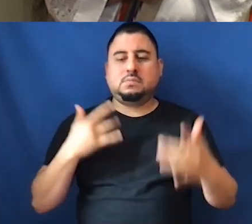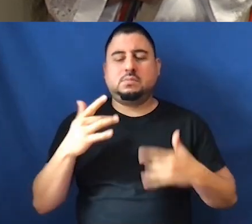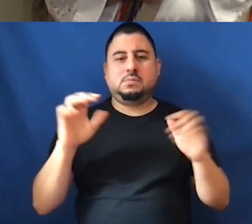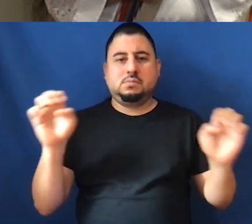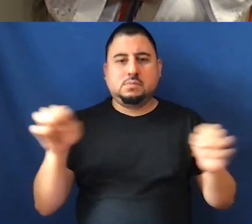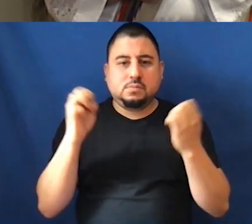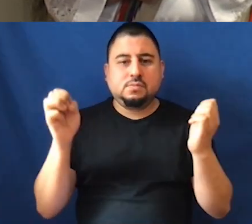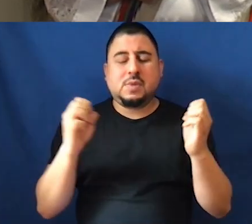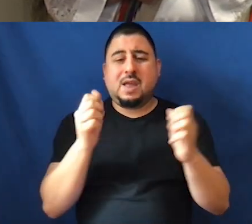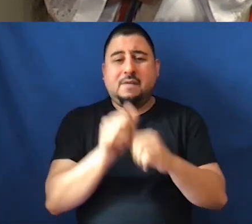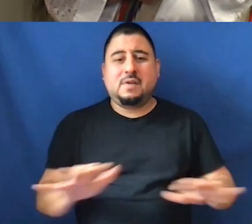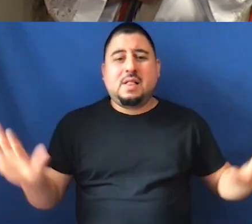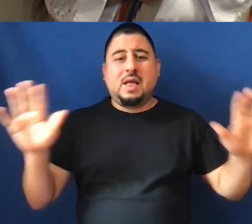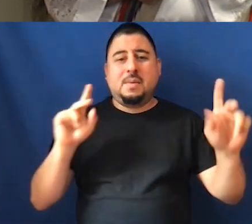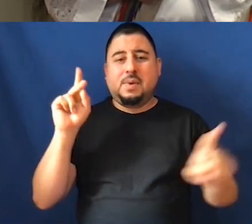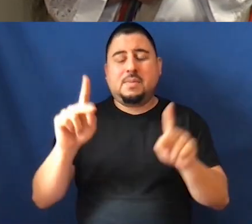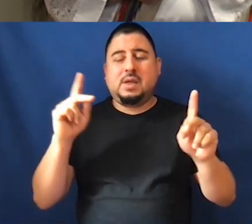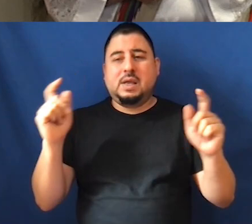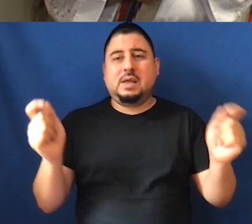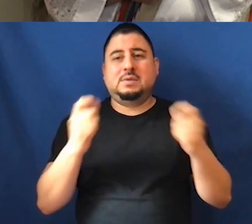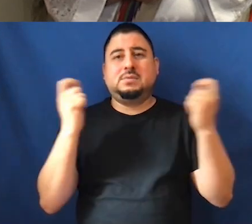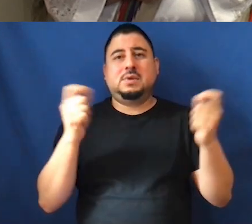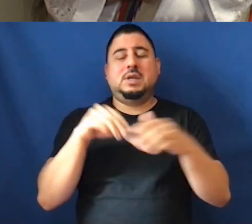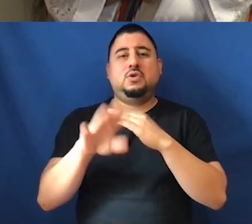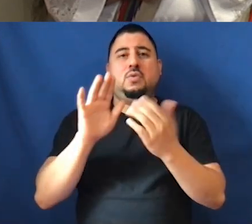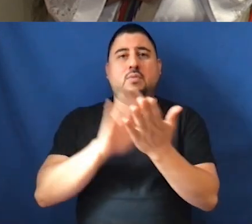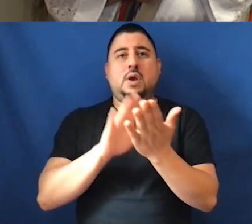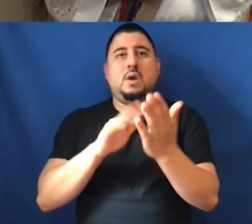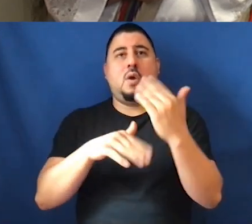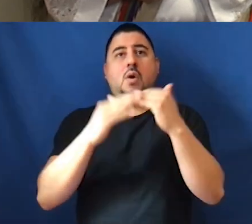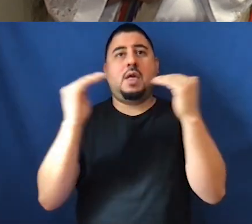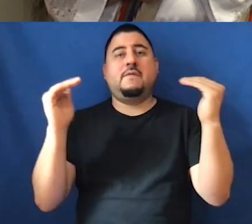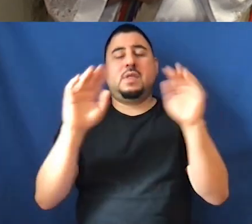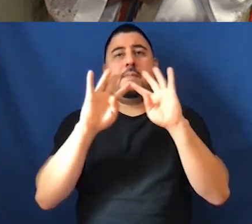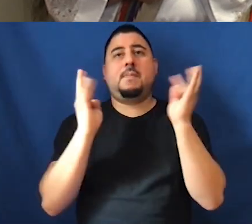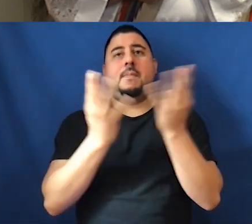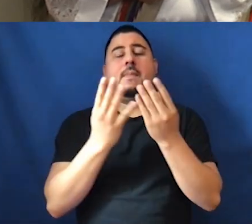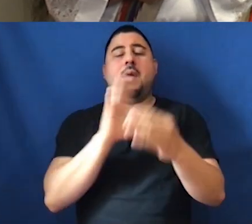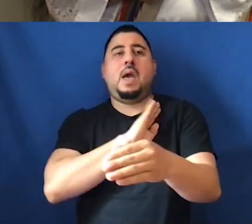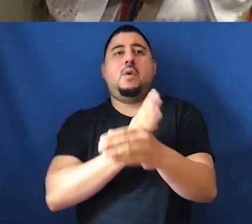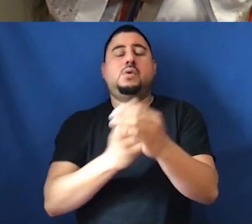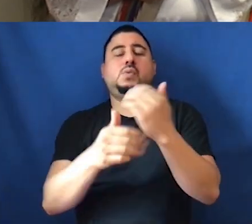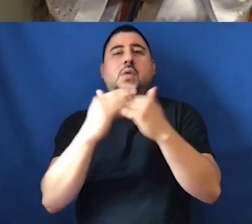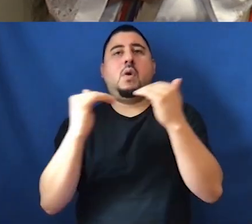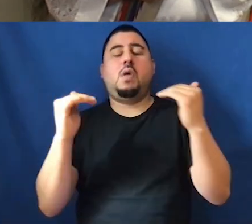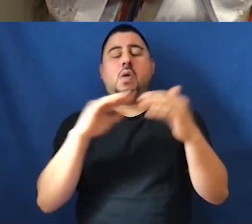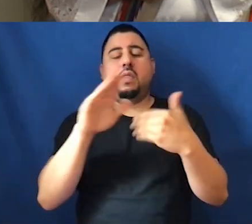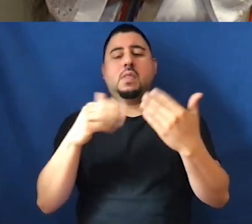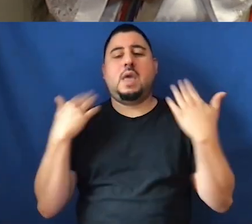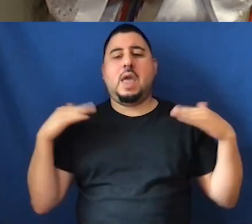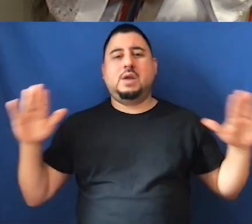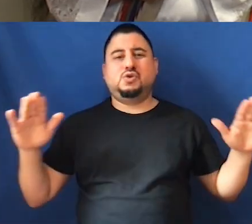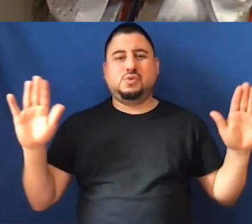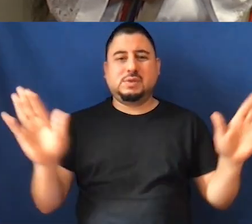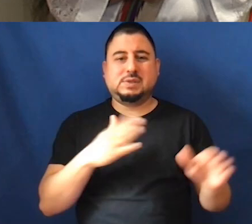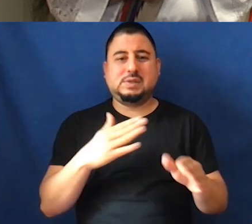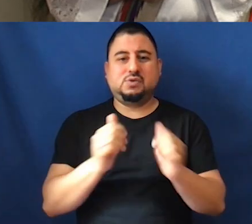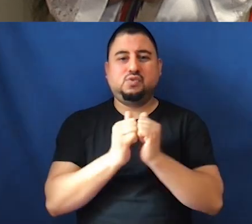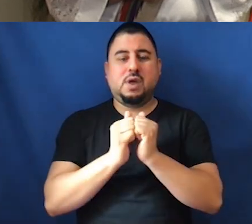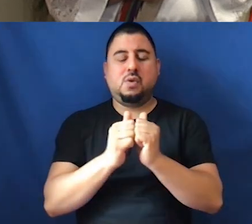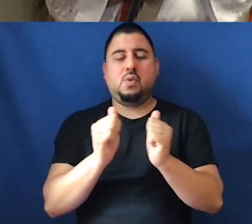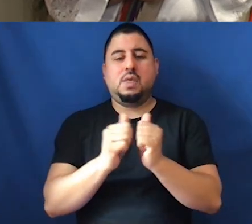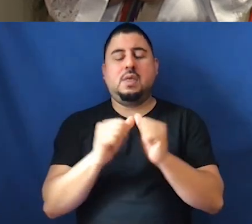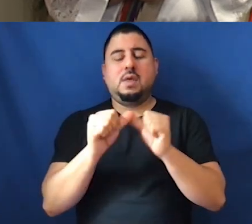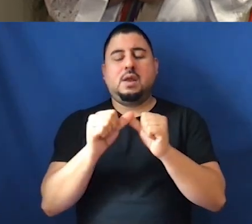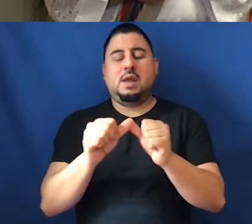every land, every people exalts in your praise, and even the heavenly powers with the angelic hosts sing together the unending